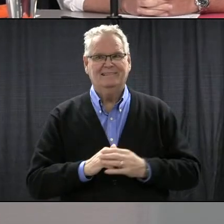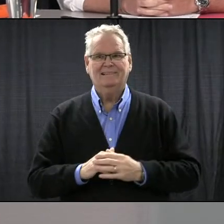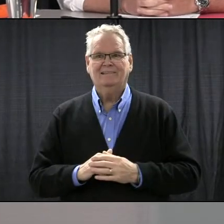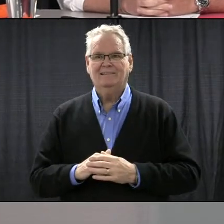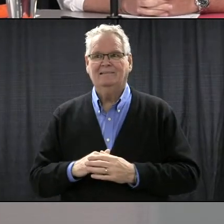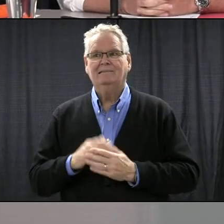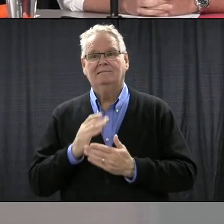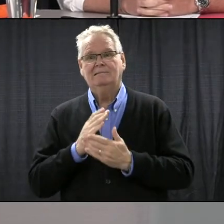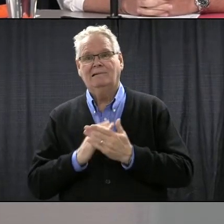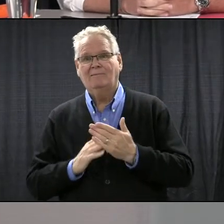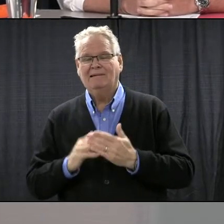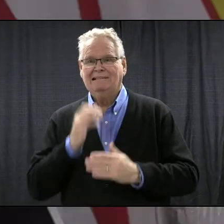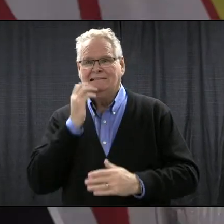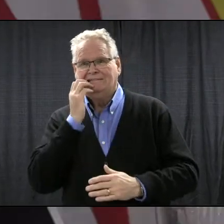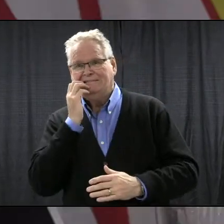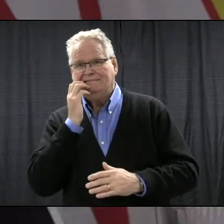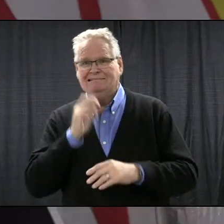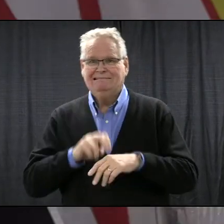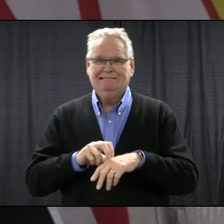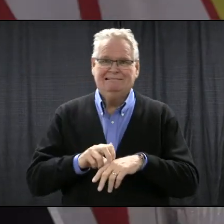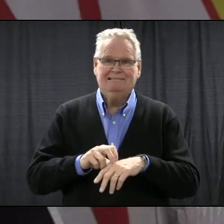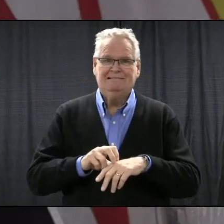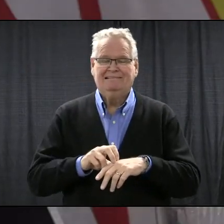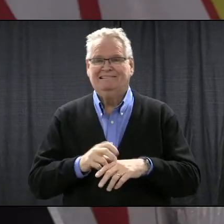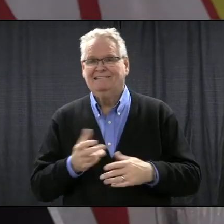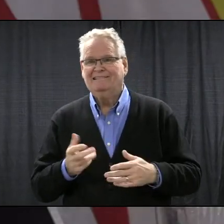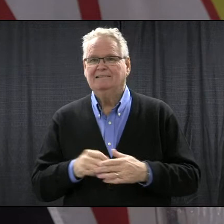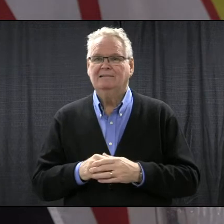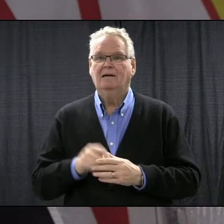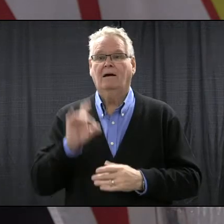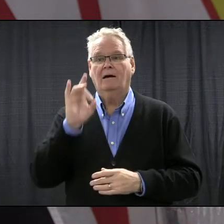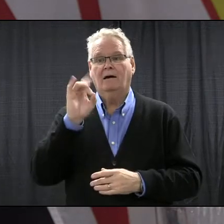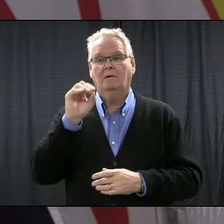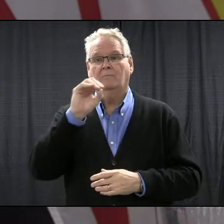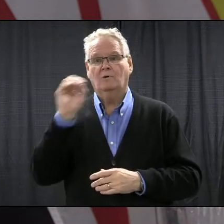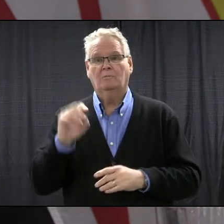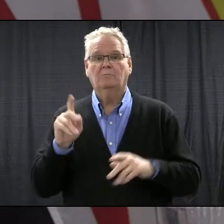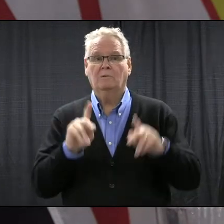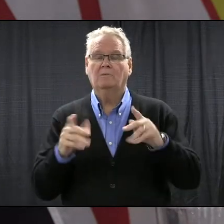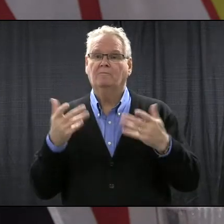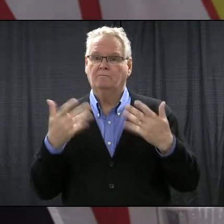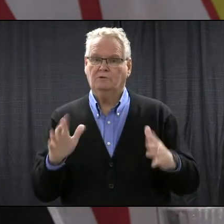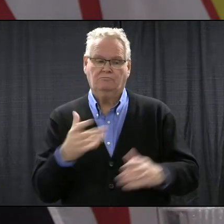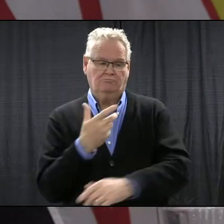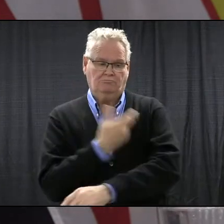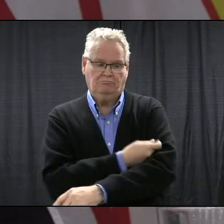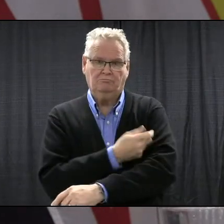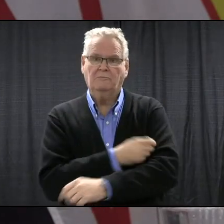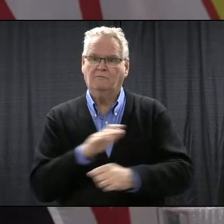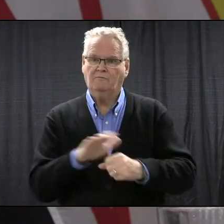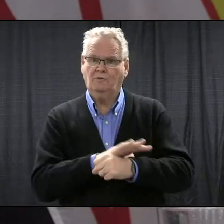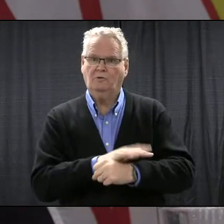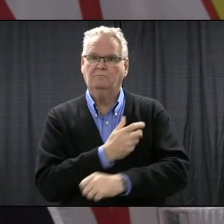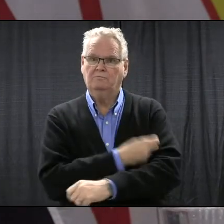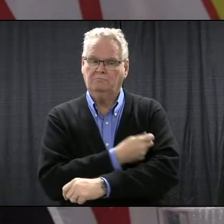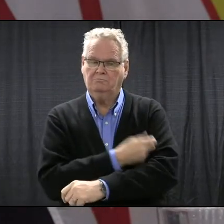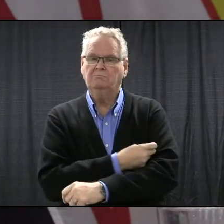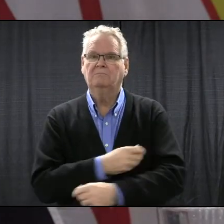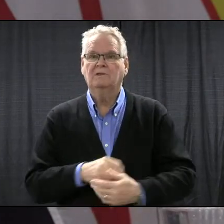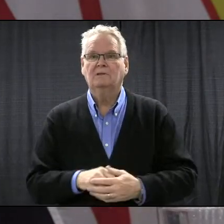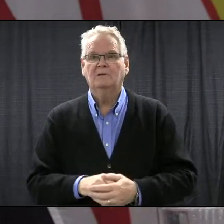place. 80% by the end of day today or tomorrow should be vaccinated with 1 dose, and hopefully 20% with